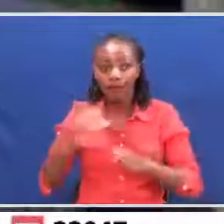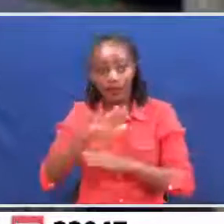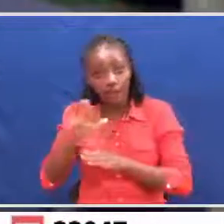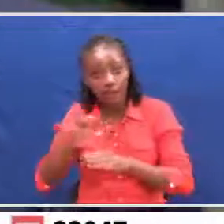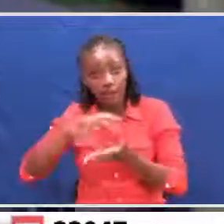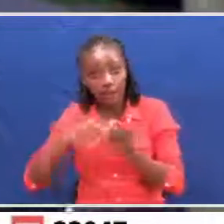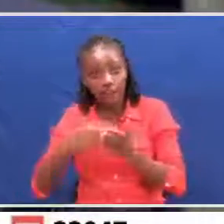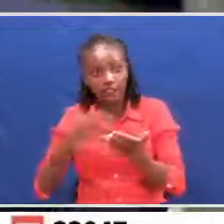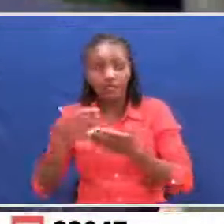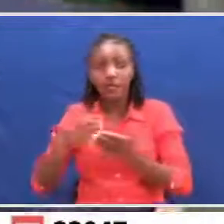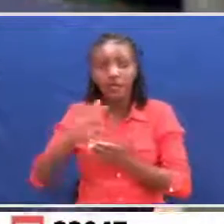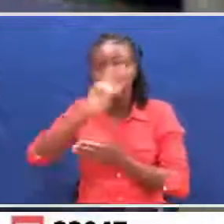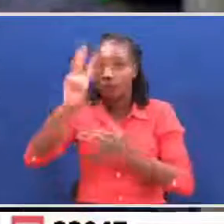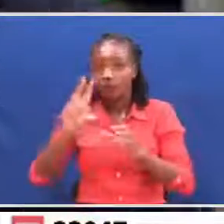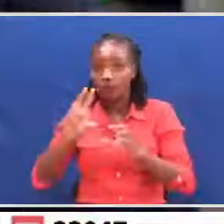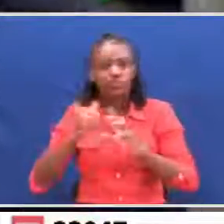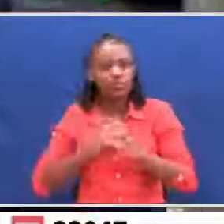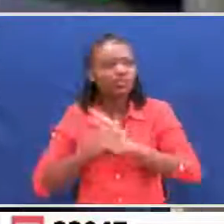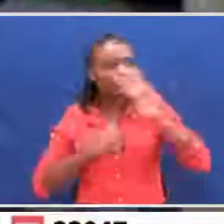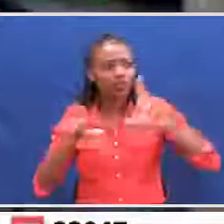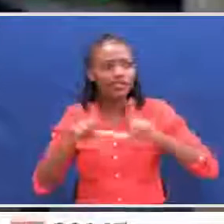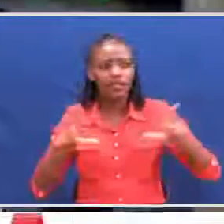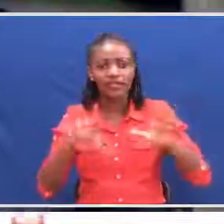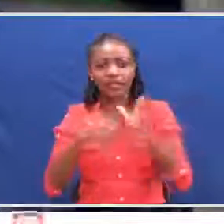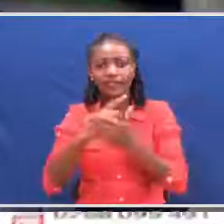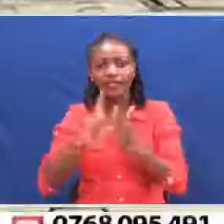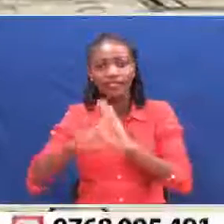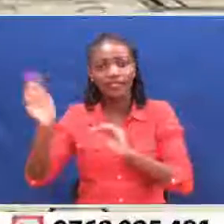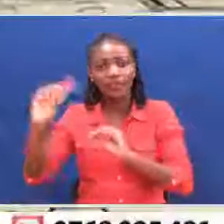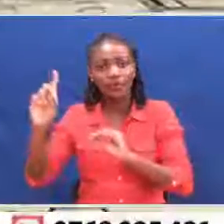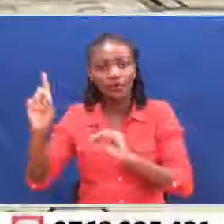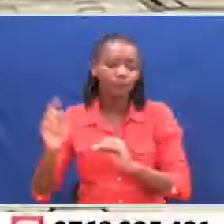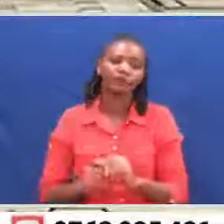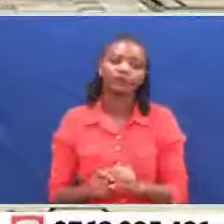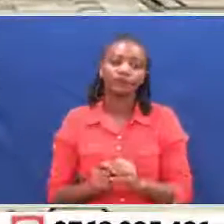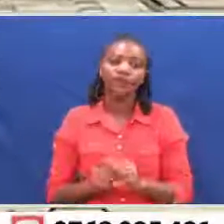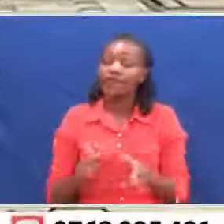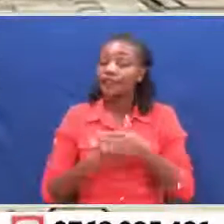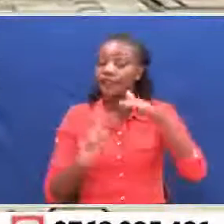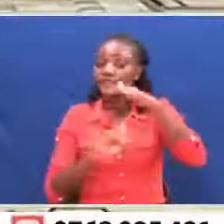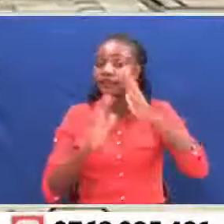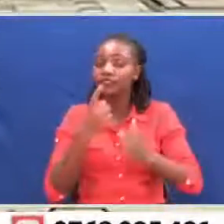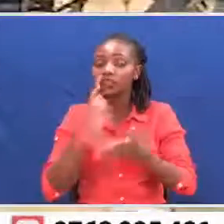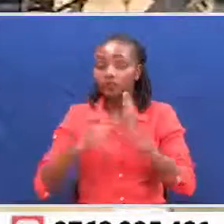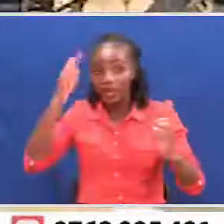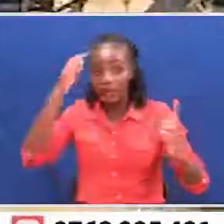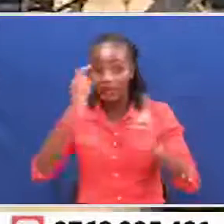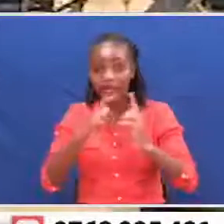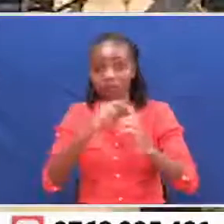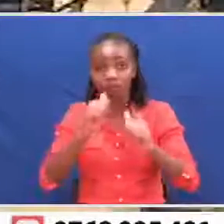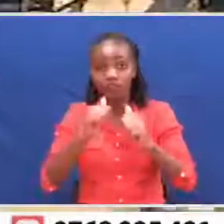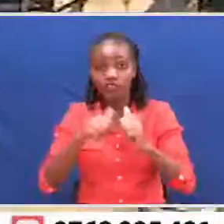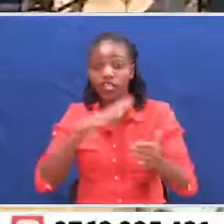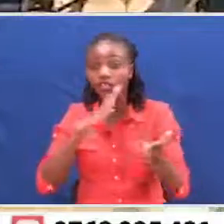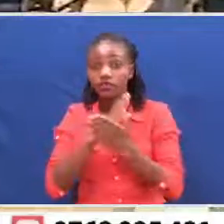to Westlands. And then from Westlands, we are going to Rironi in Limuru. Macharia says the bigger aim of the expressway is